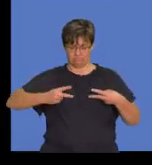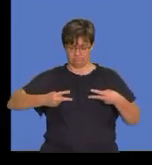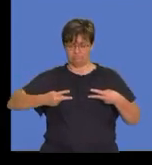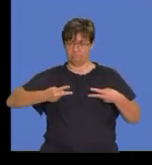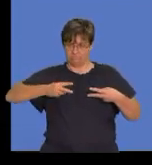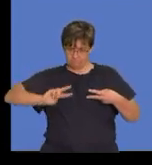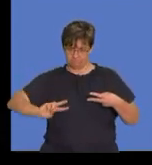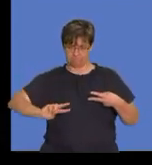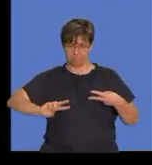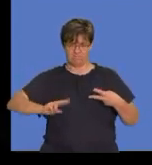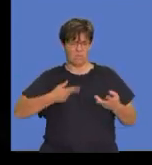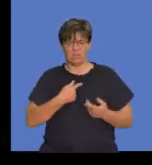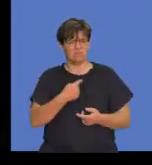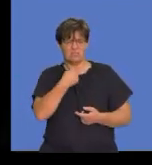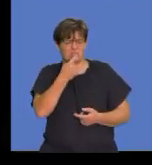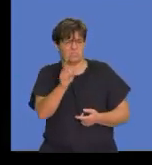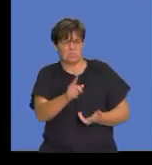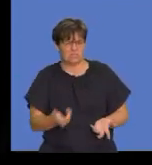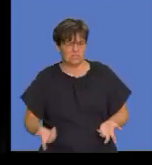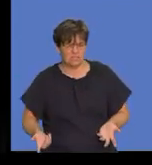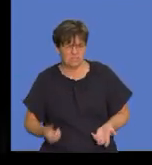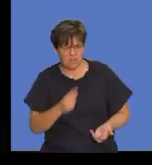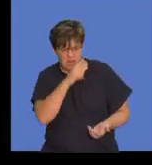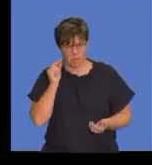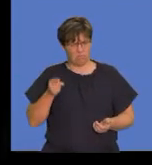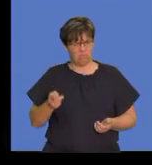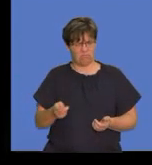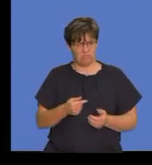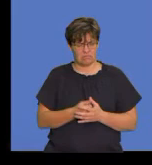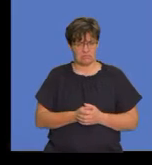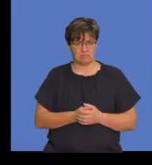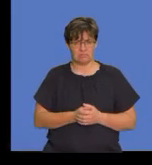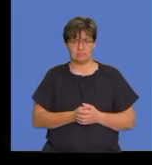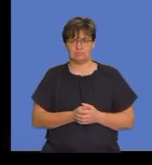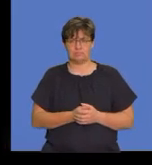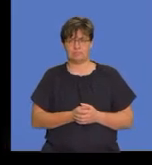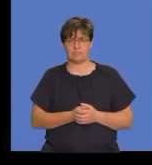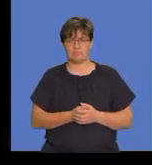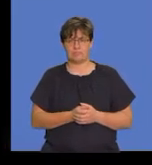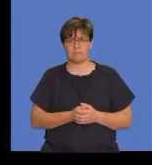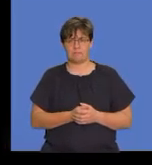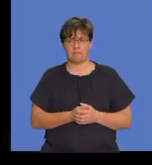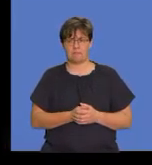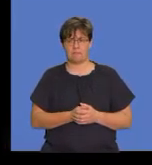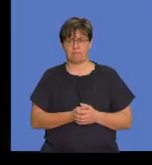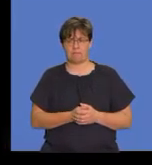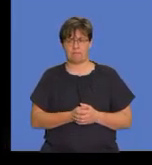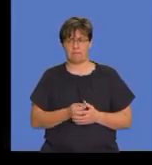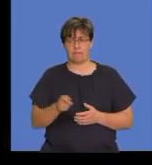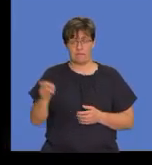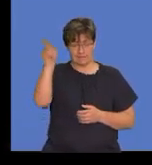around. But what exactly do we call that? So we call